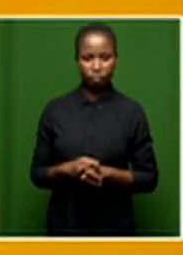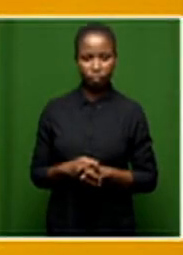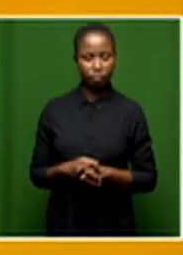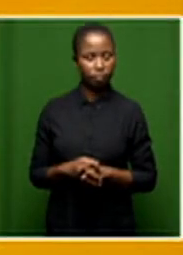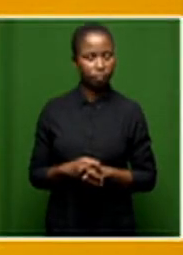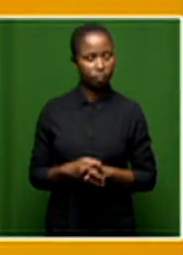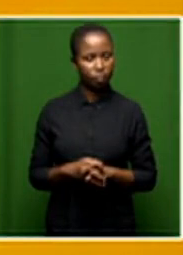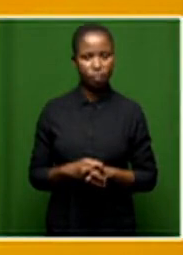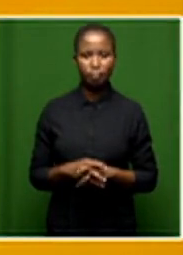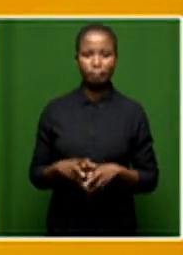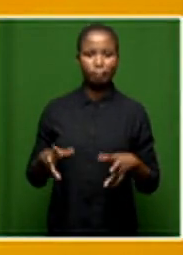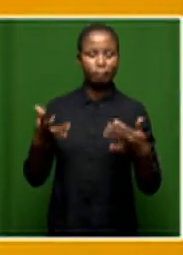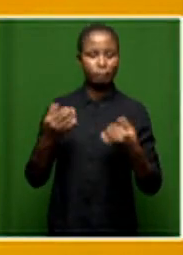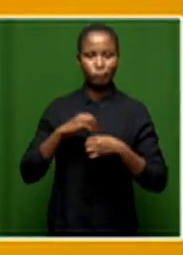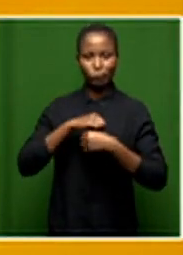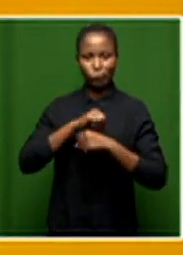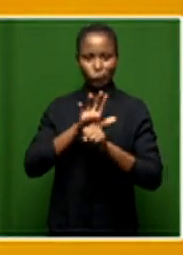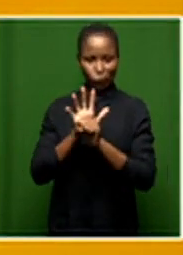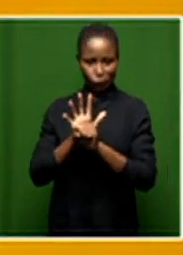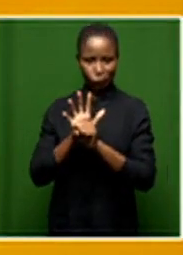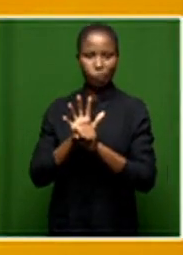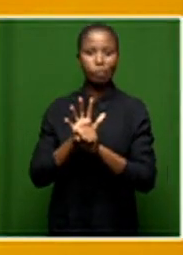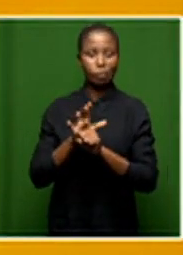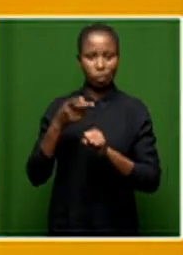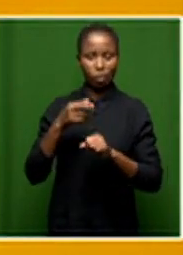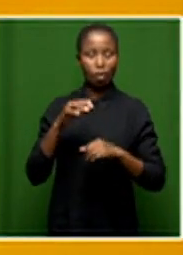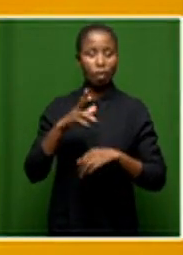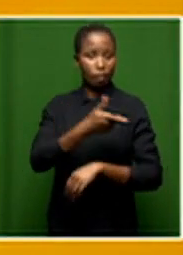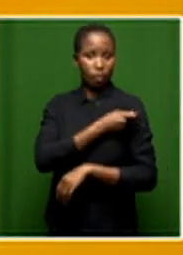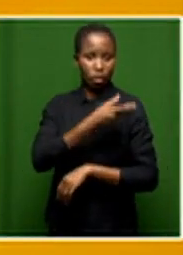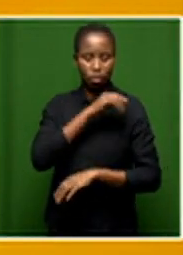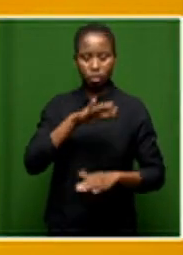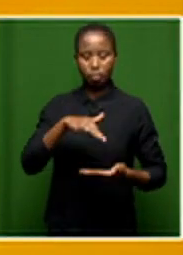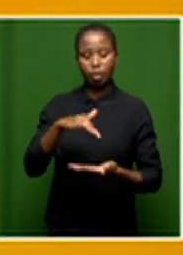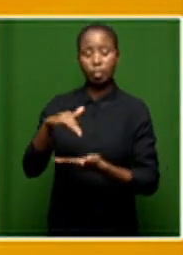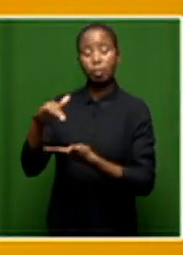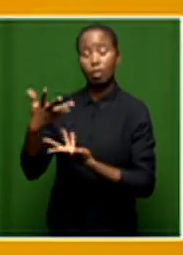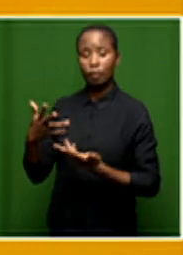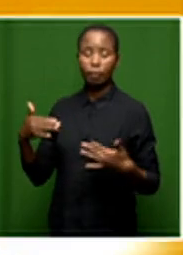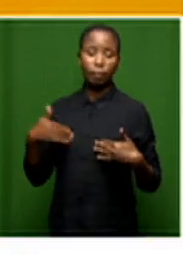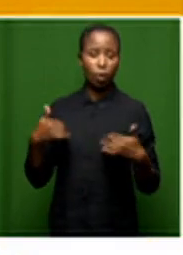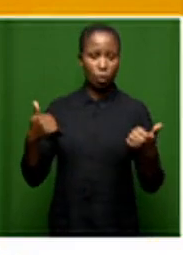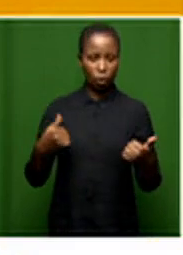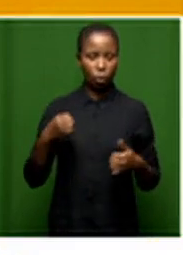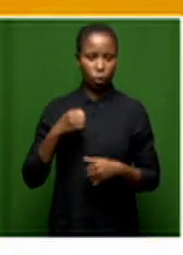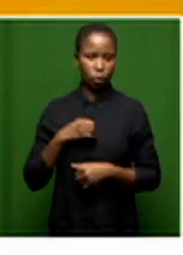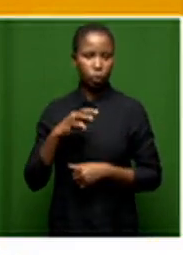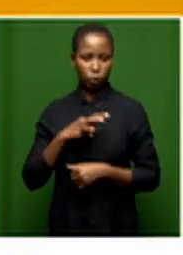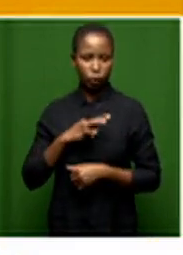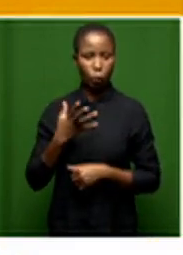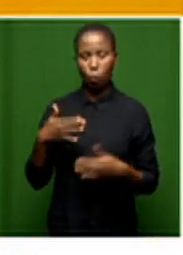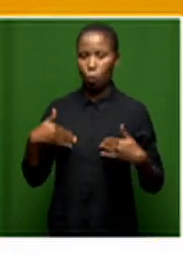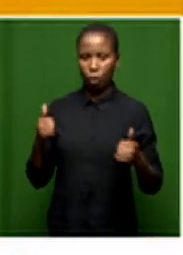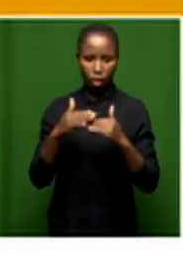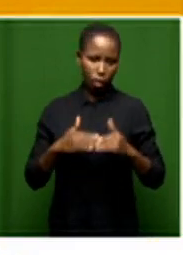So as the COVID-19 vaccine rollout continues for the initial group, which are healthcare workers, so do the conspiracy theories. And it's